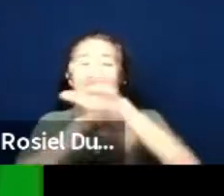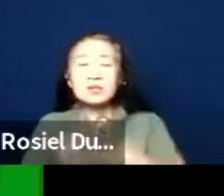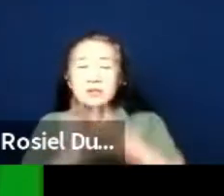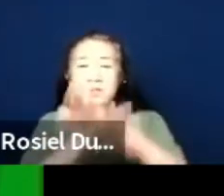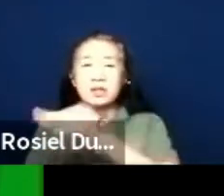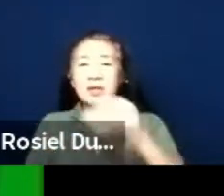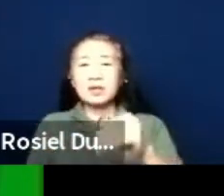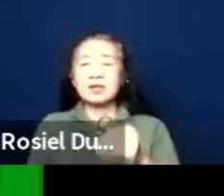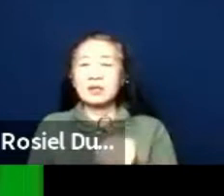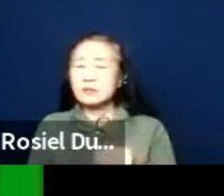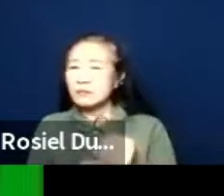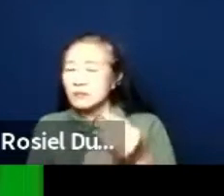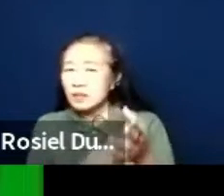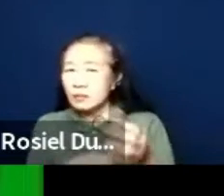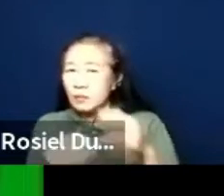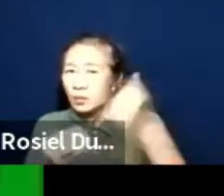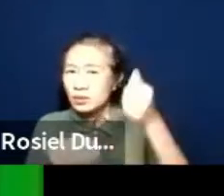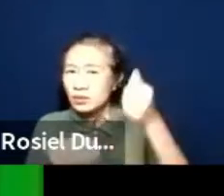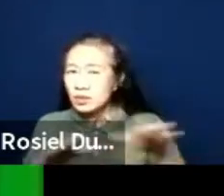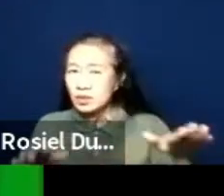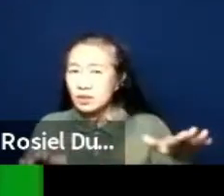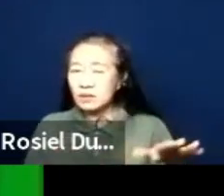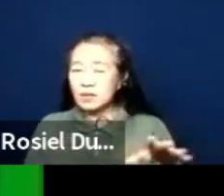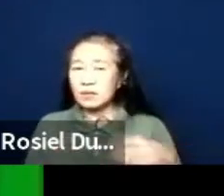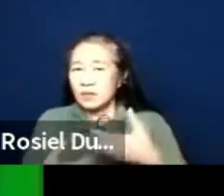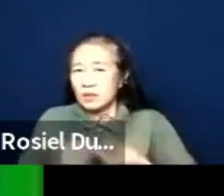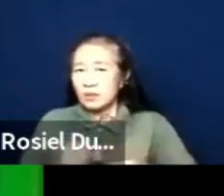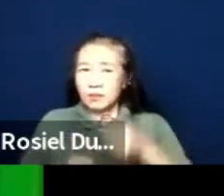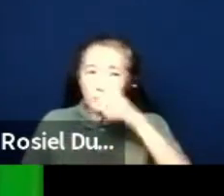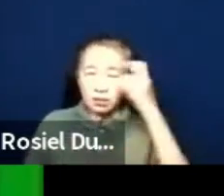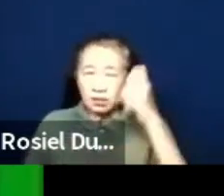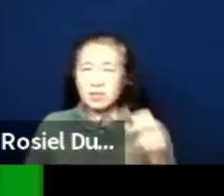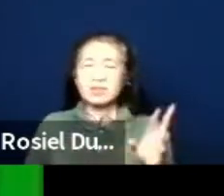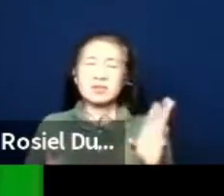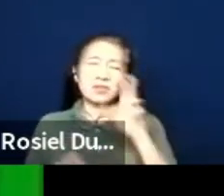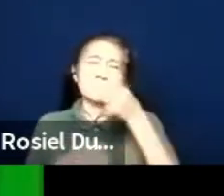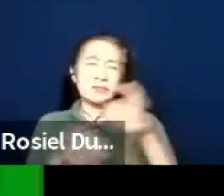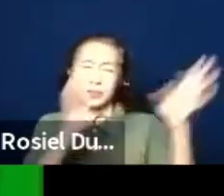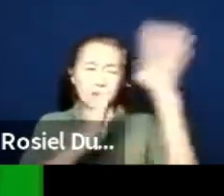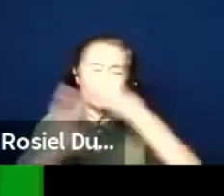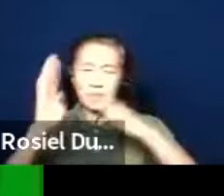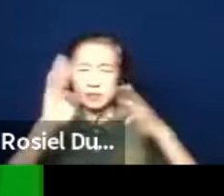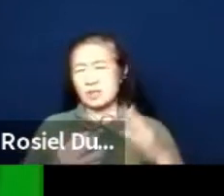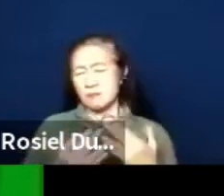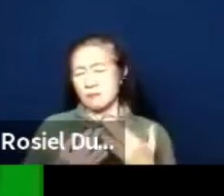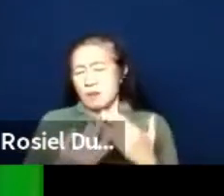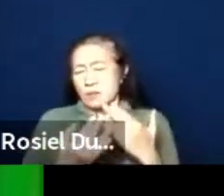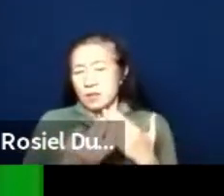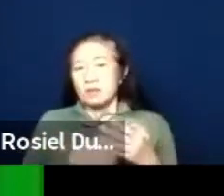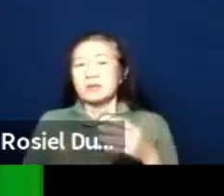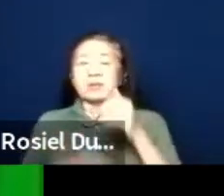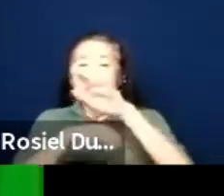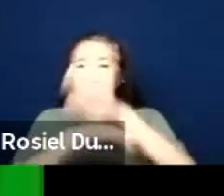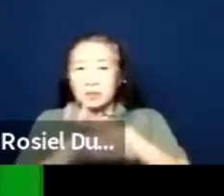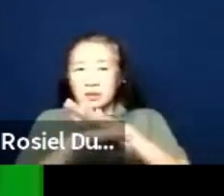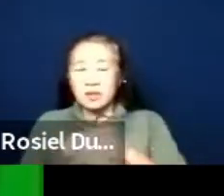and breaths. Most children have a cardiac arrest because of a respiratory problem, so it's very critical that you do compressions